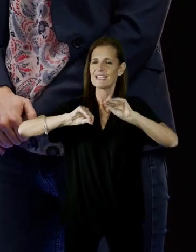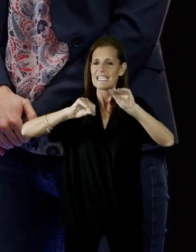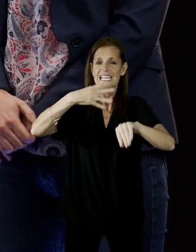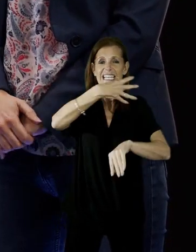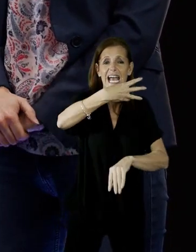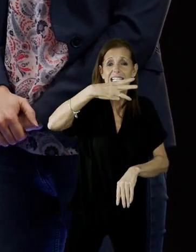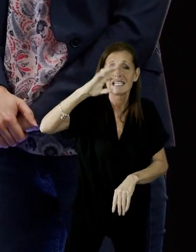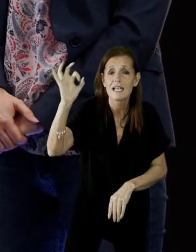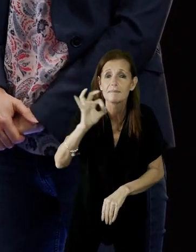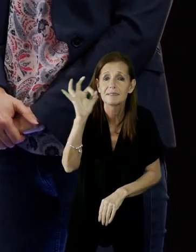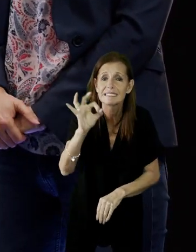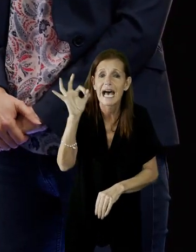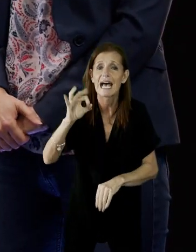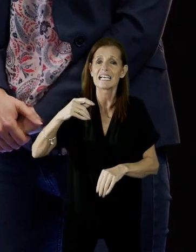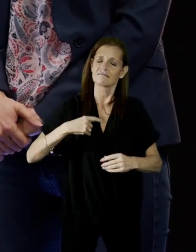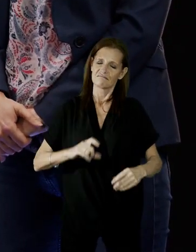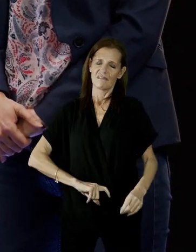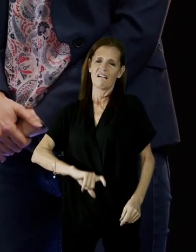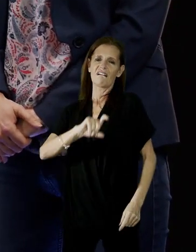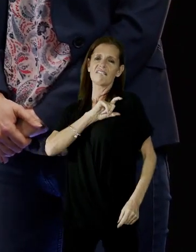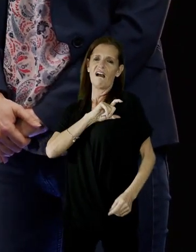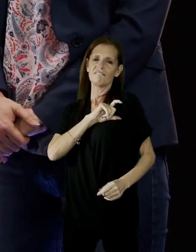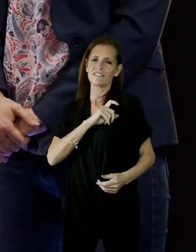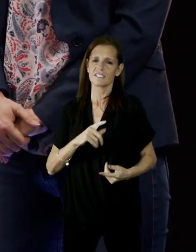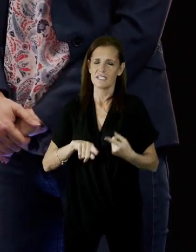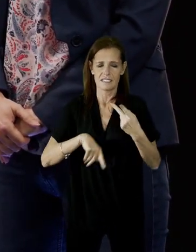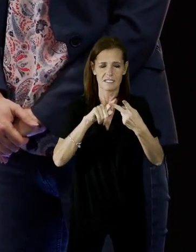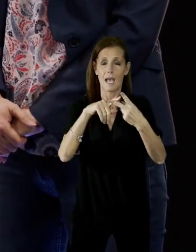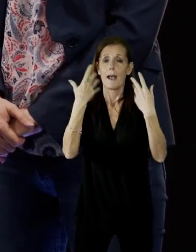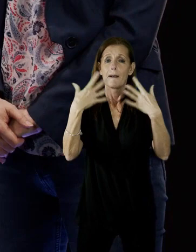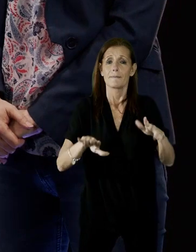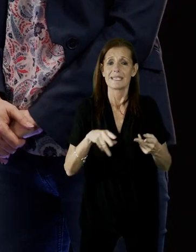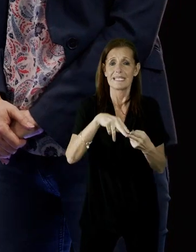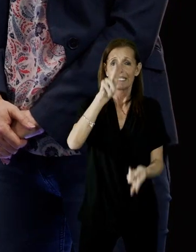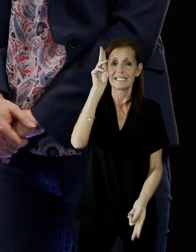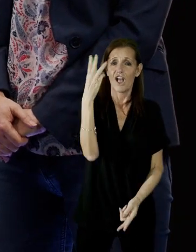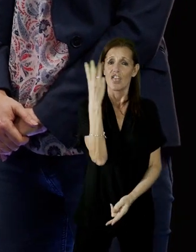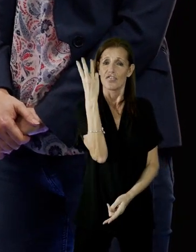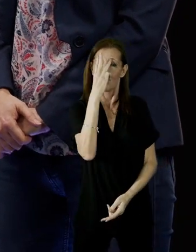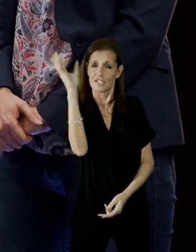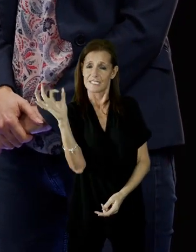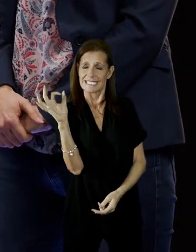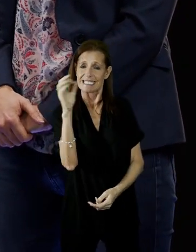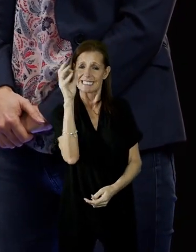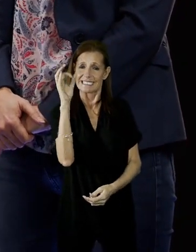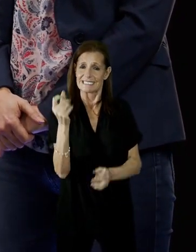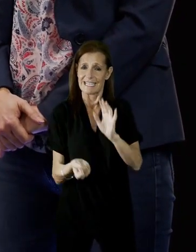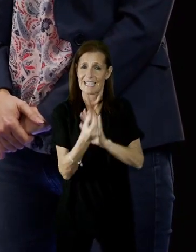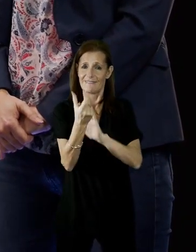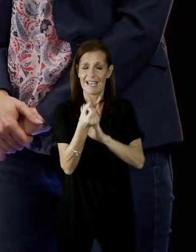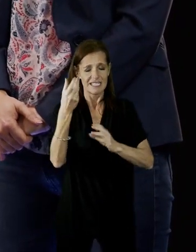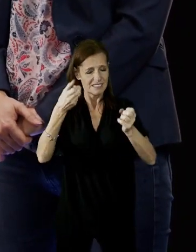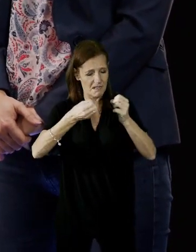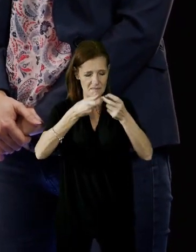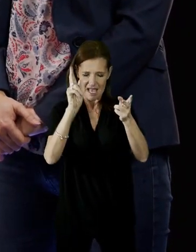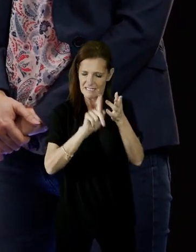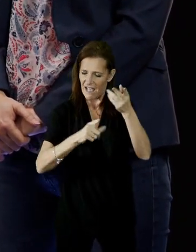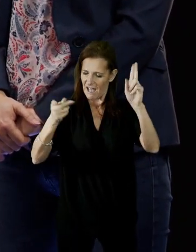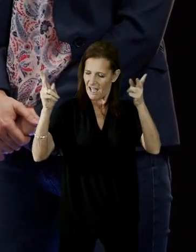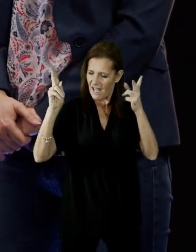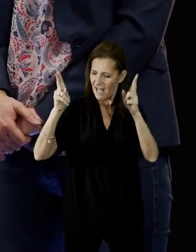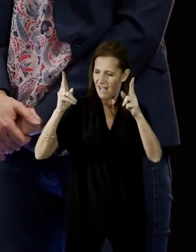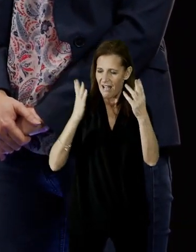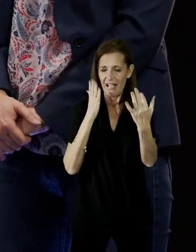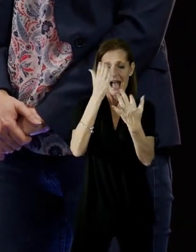say that they're more confident to help disabled people now. We enhanced 13 events across the whole of the area with British Sign Language, with accessible toilets